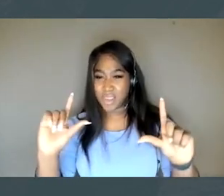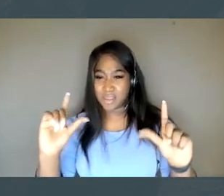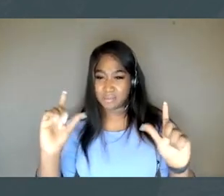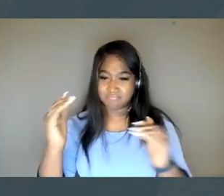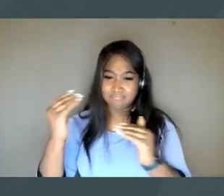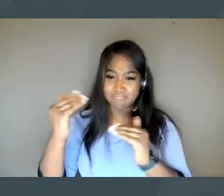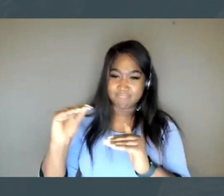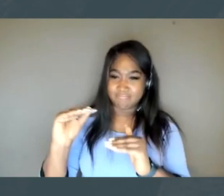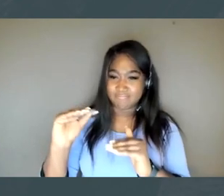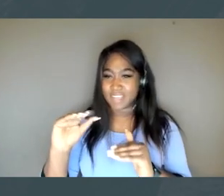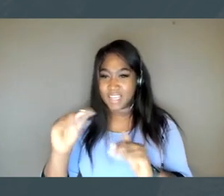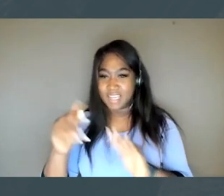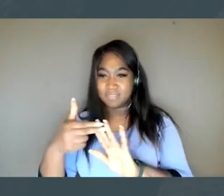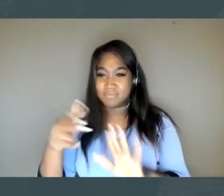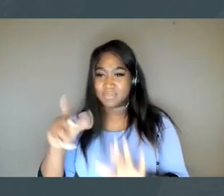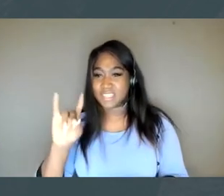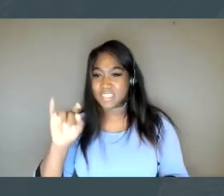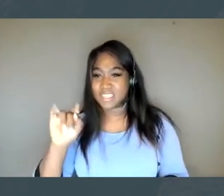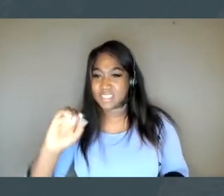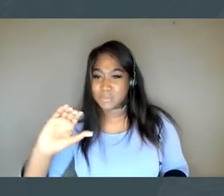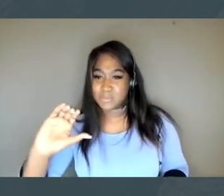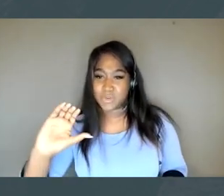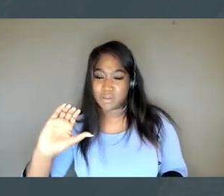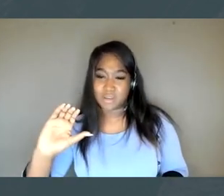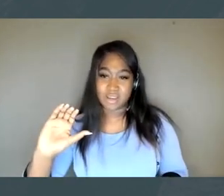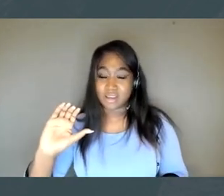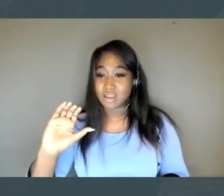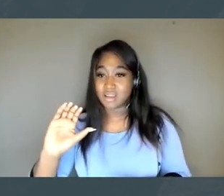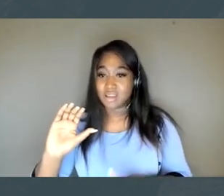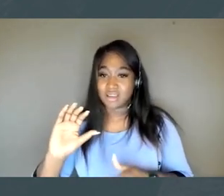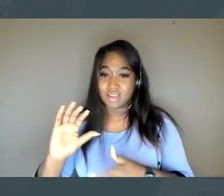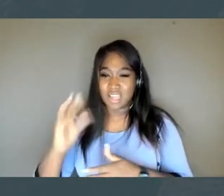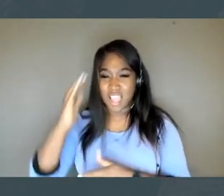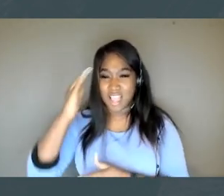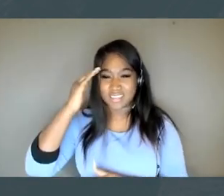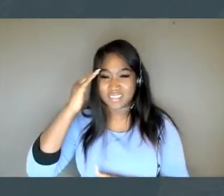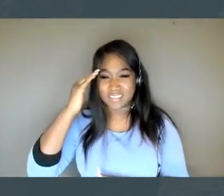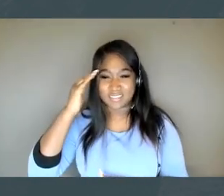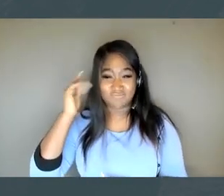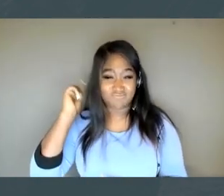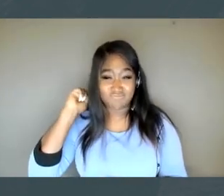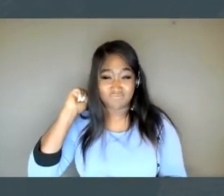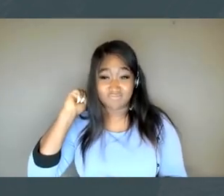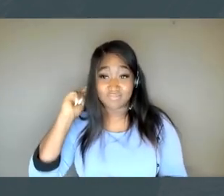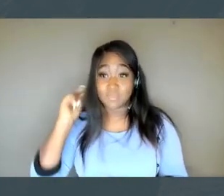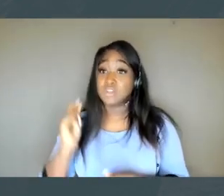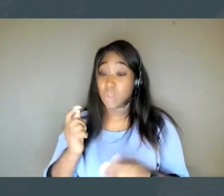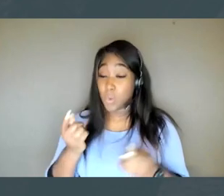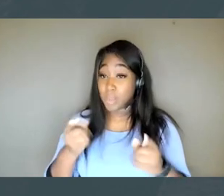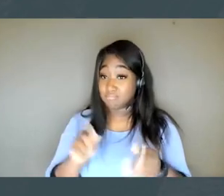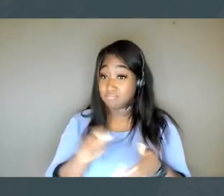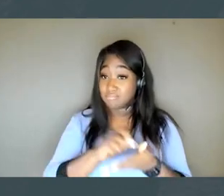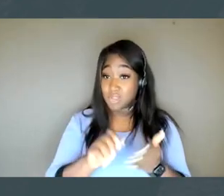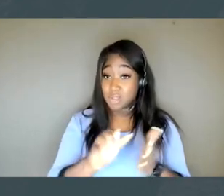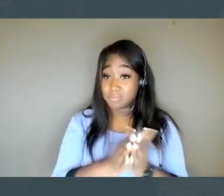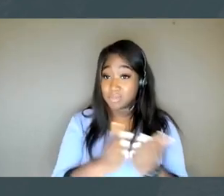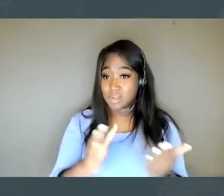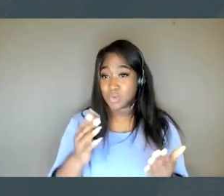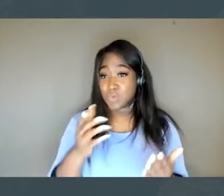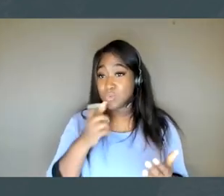you know, we didn't have a diasporic, you know, consciousness. And even as I began writing, you know, Lose Your Mother, I mean, I didn't think at